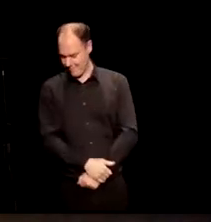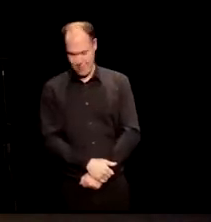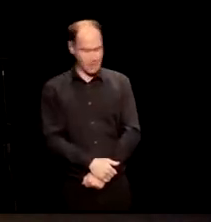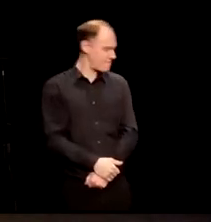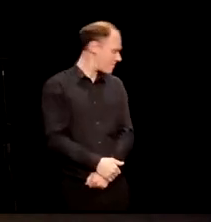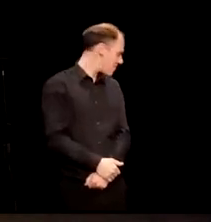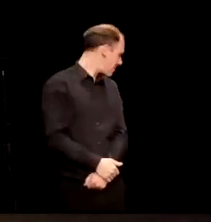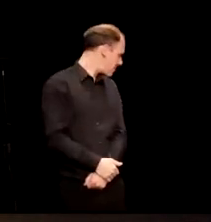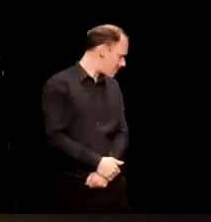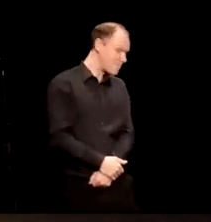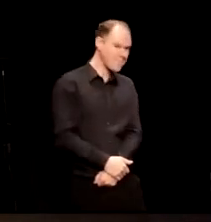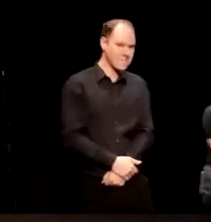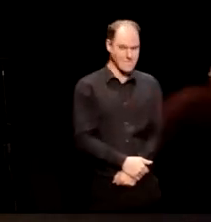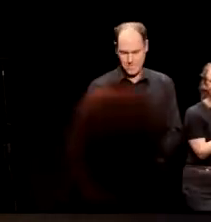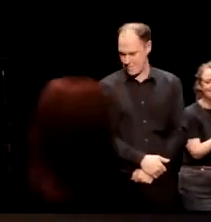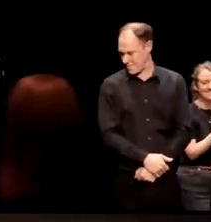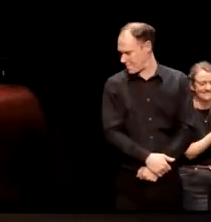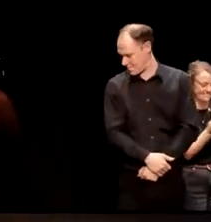Kate.